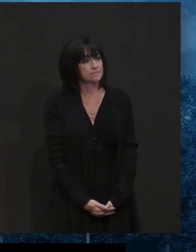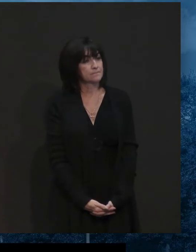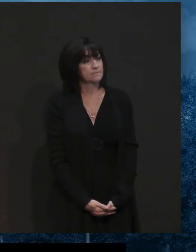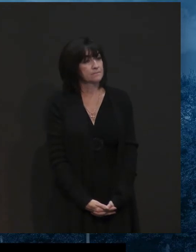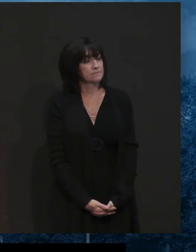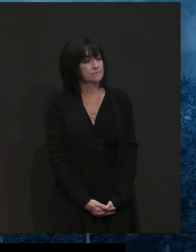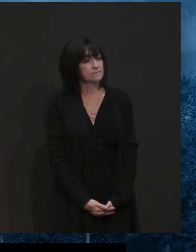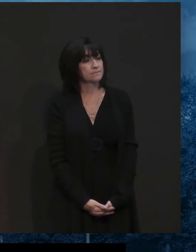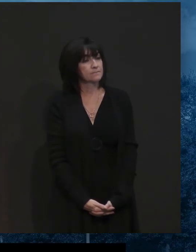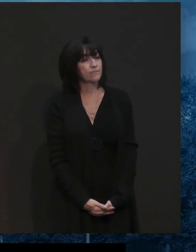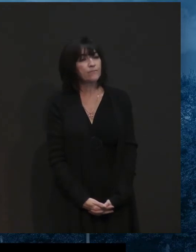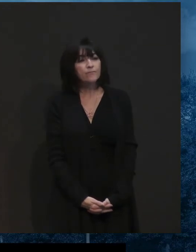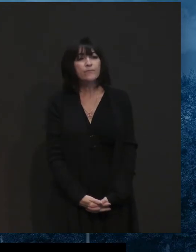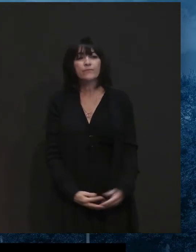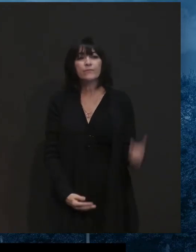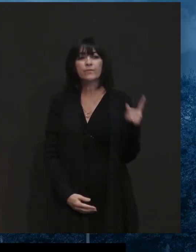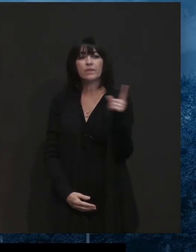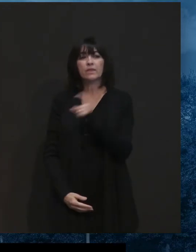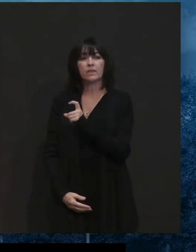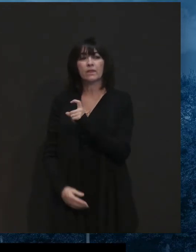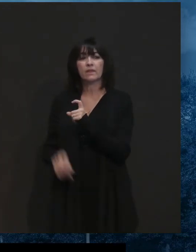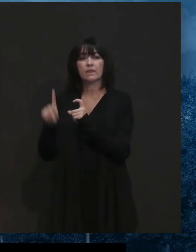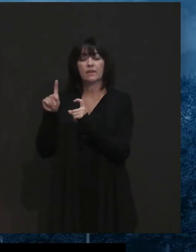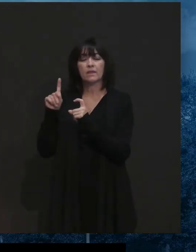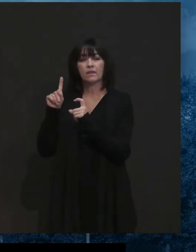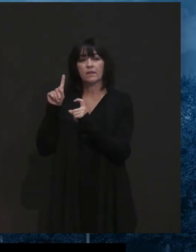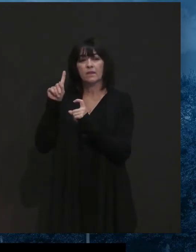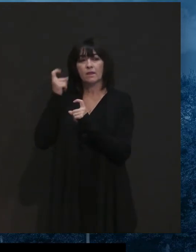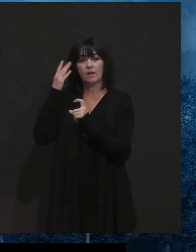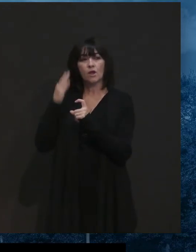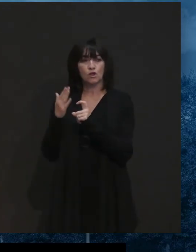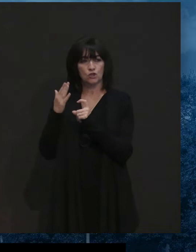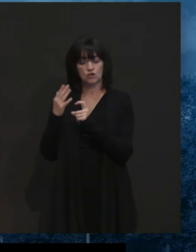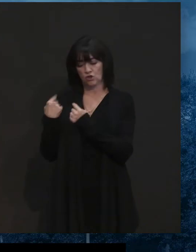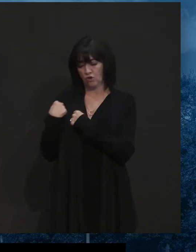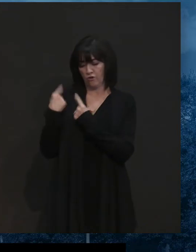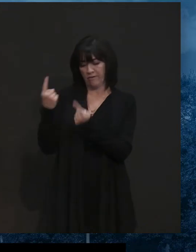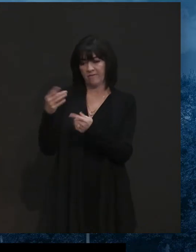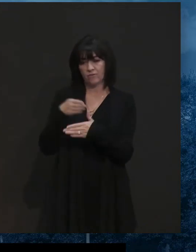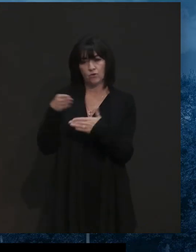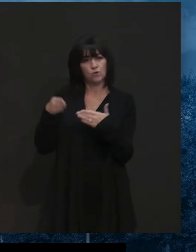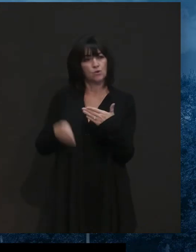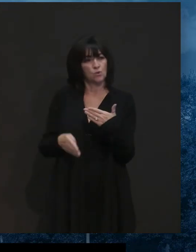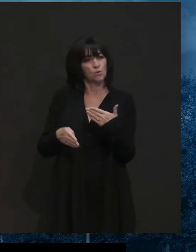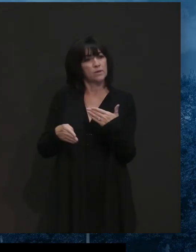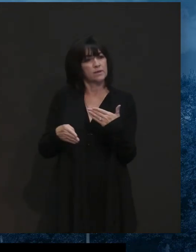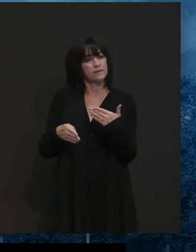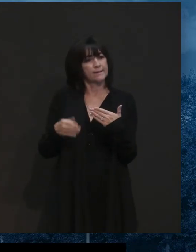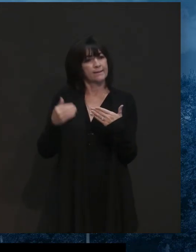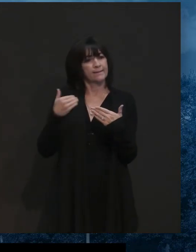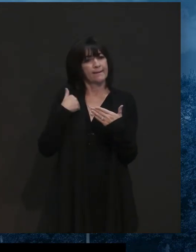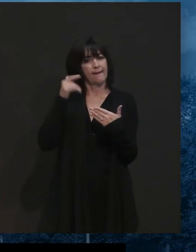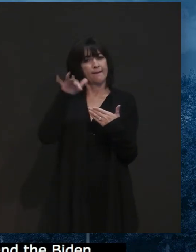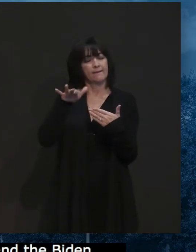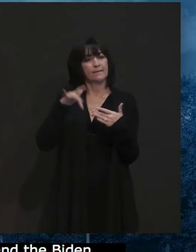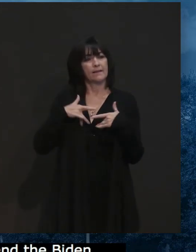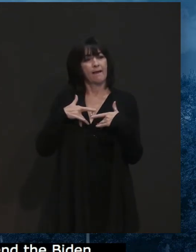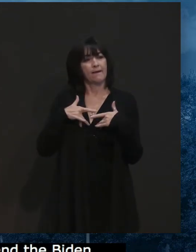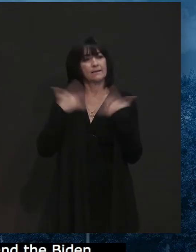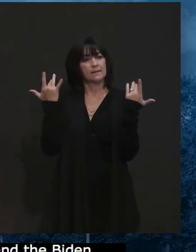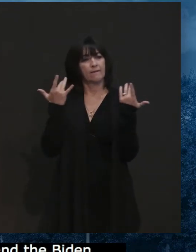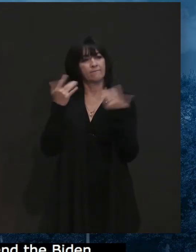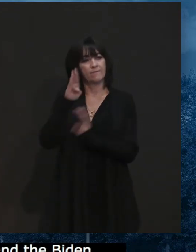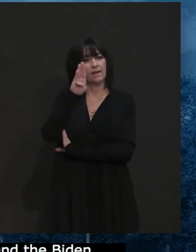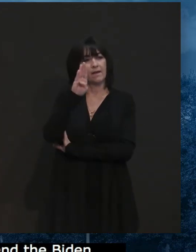Well, good. So, Governor, I have a question. Over the weekend at the Biden event, there were a lot of people outside the security